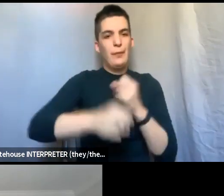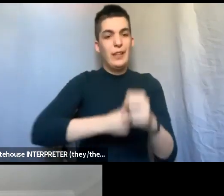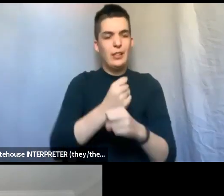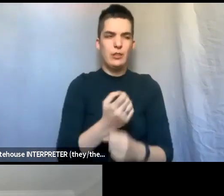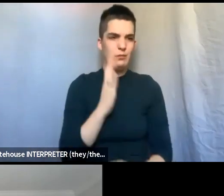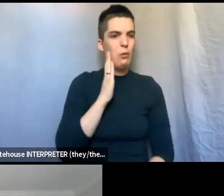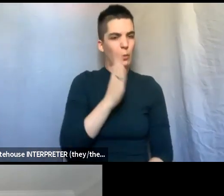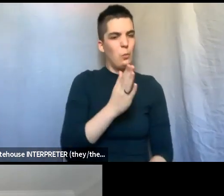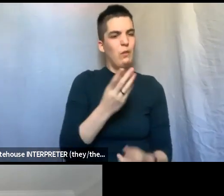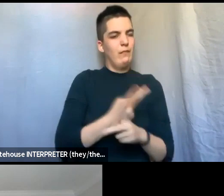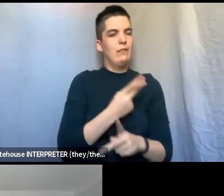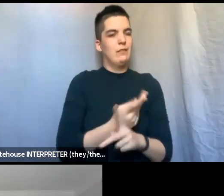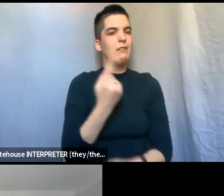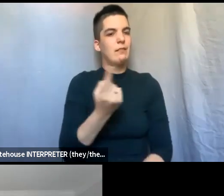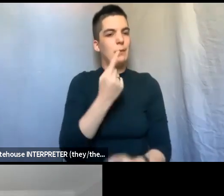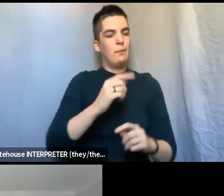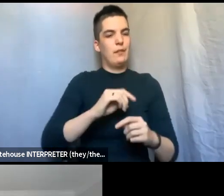80 years ago,